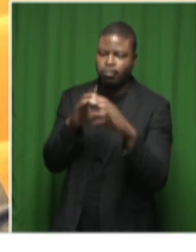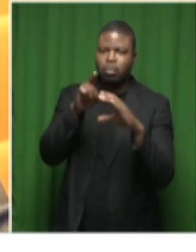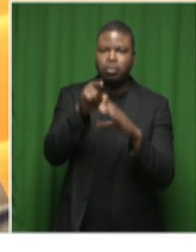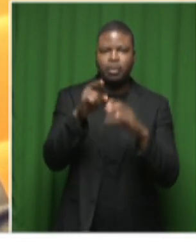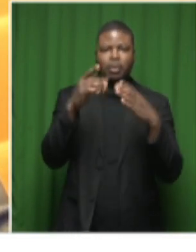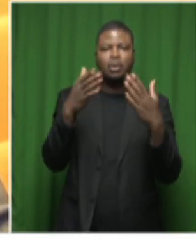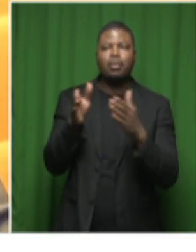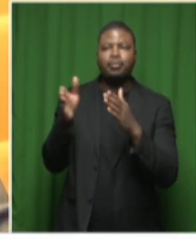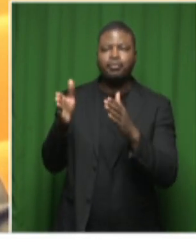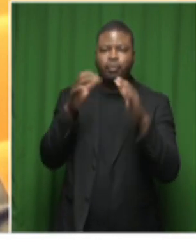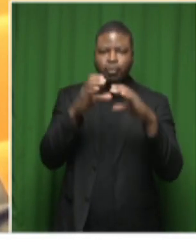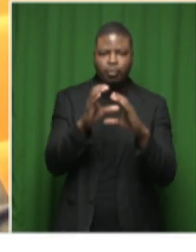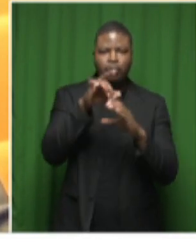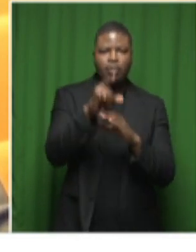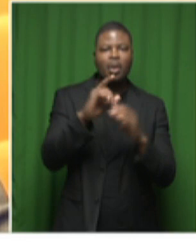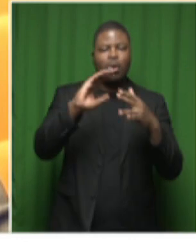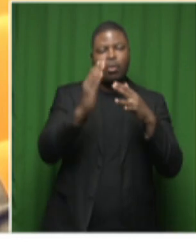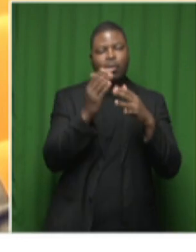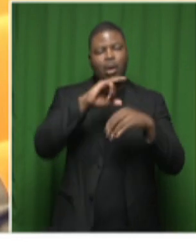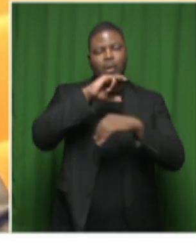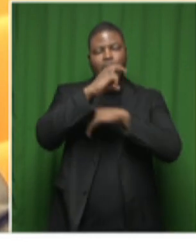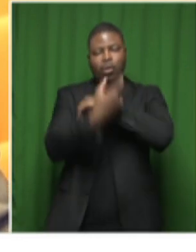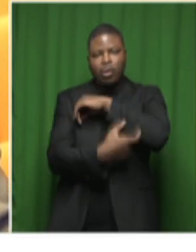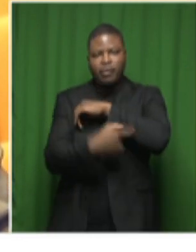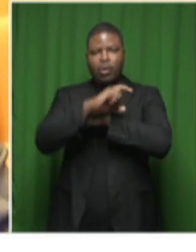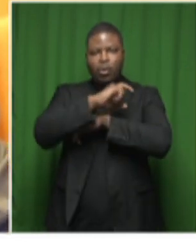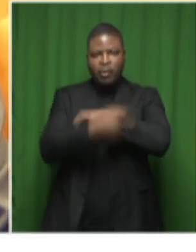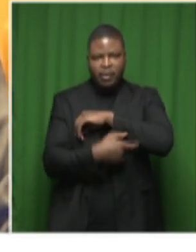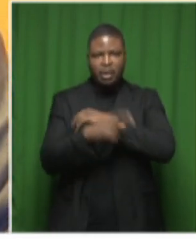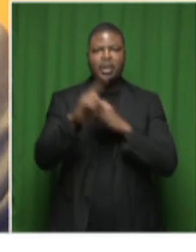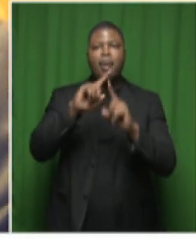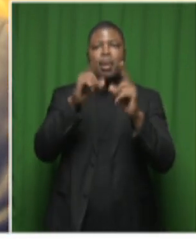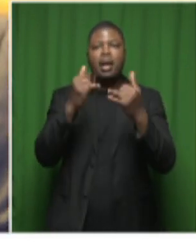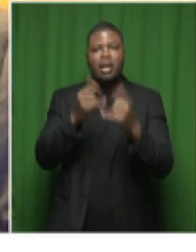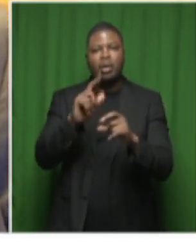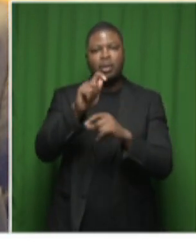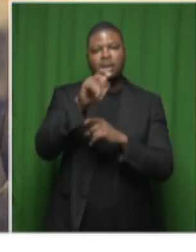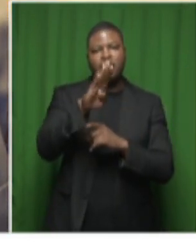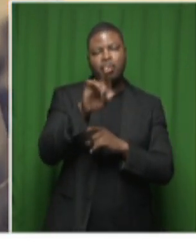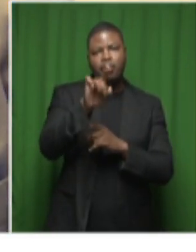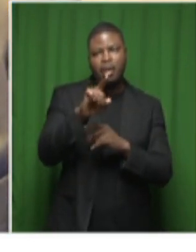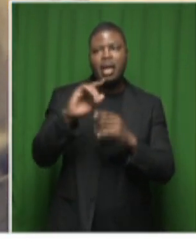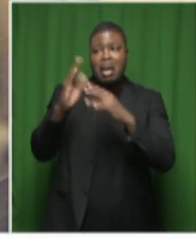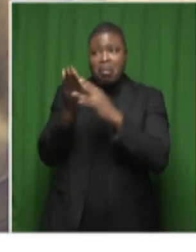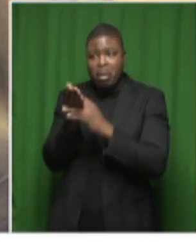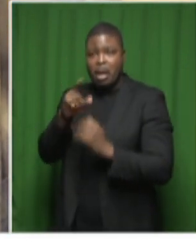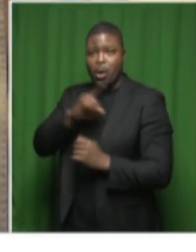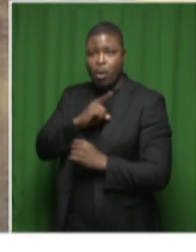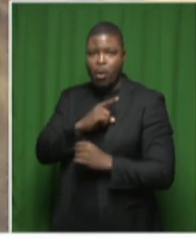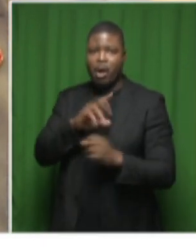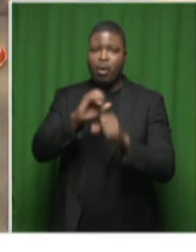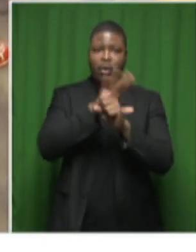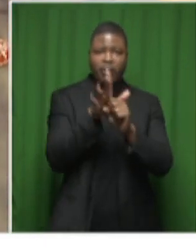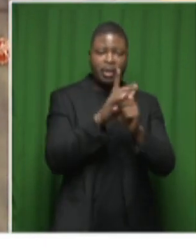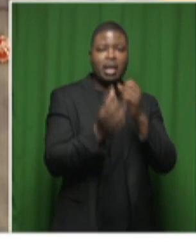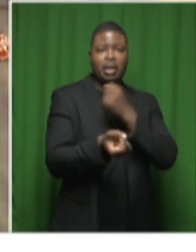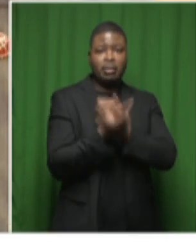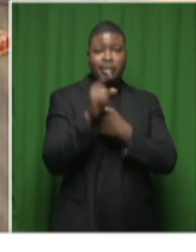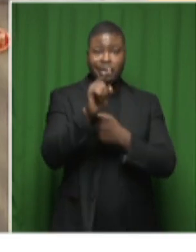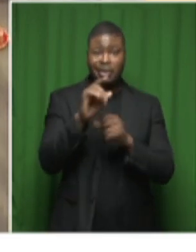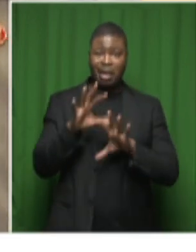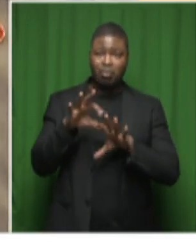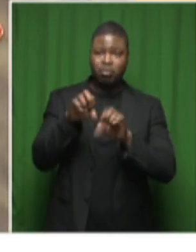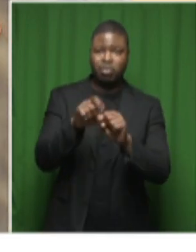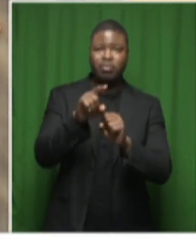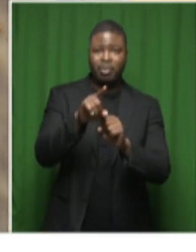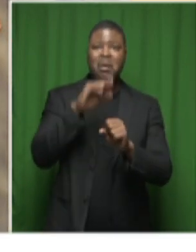has taken a 2-year break due to COVID-19 and the restrictions around that it brought. Are we playing catch up